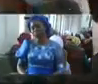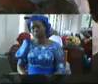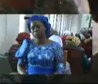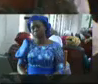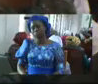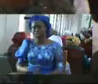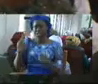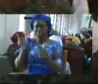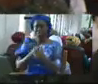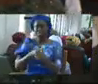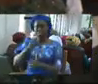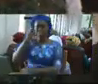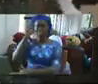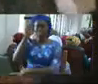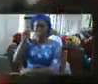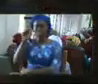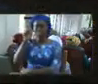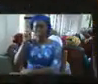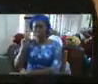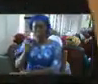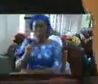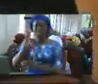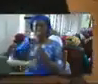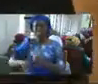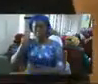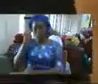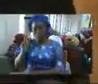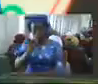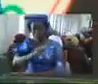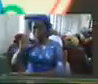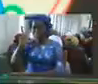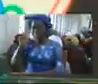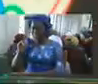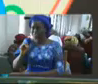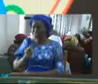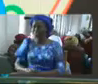For Samuel, chapter 2, verse